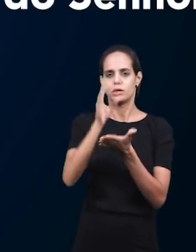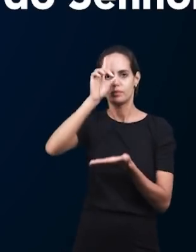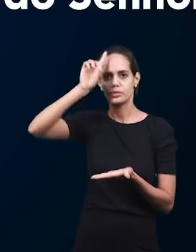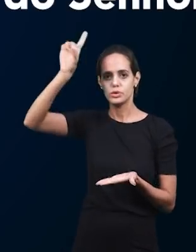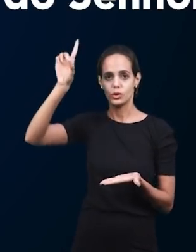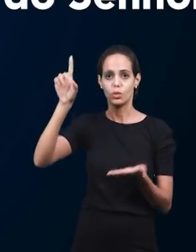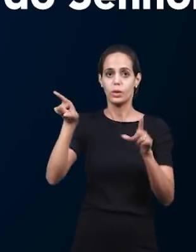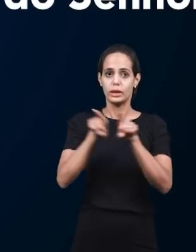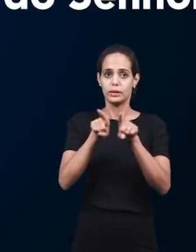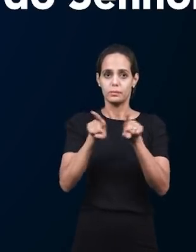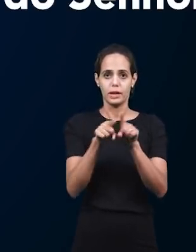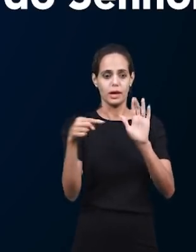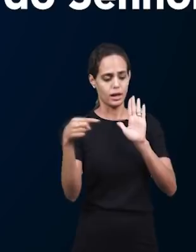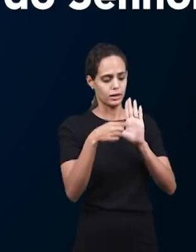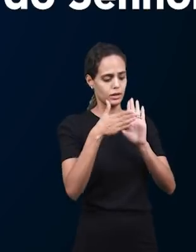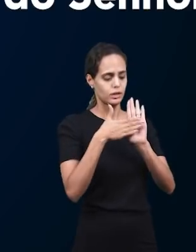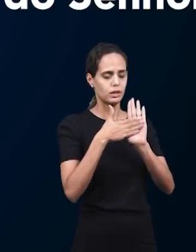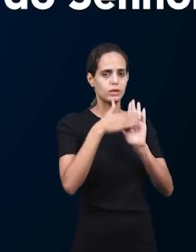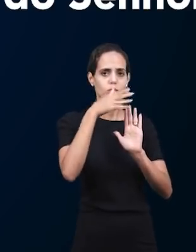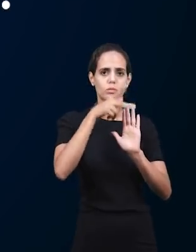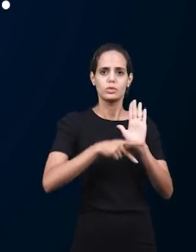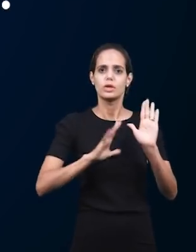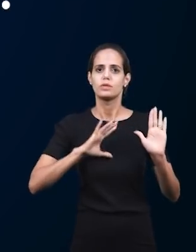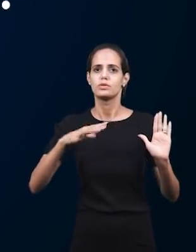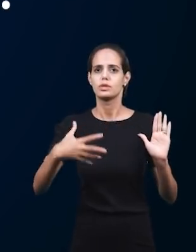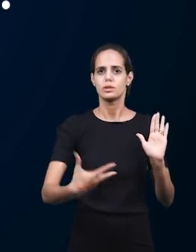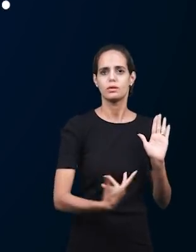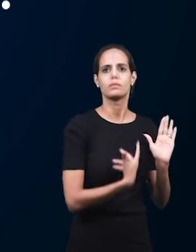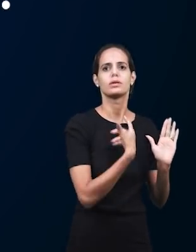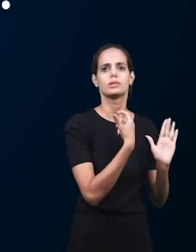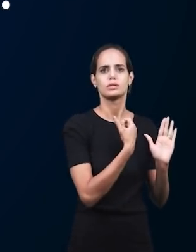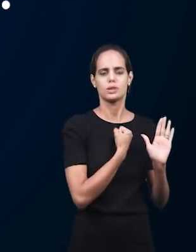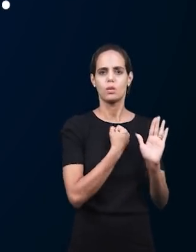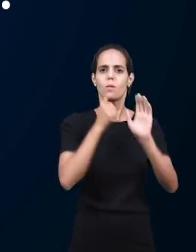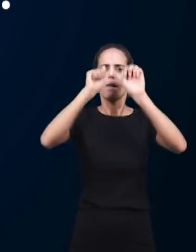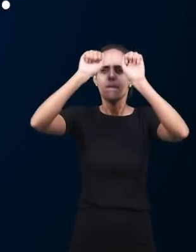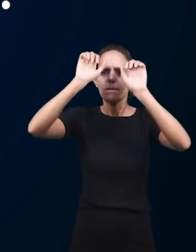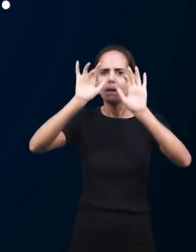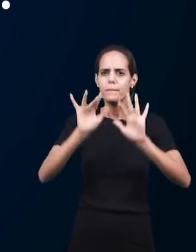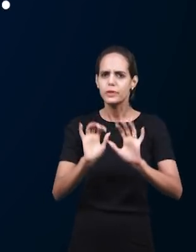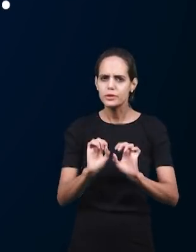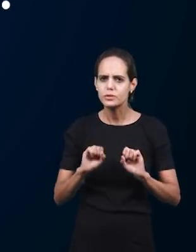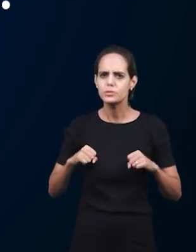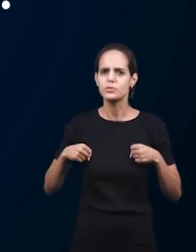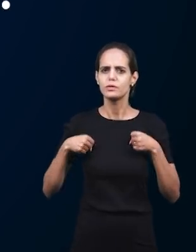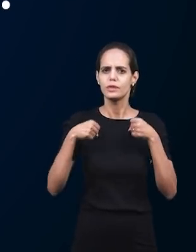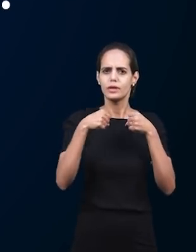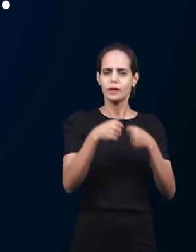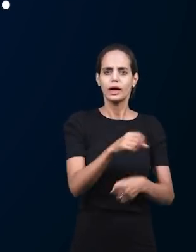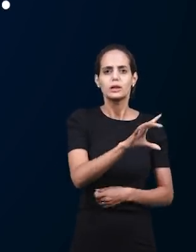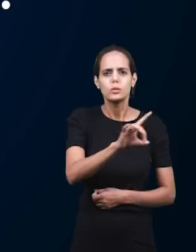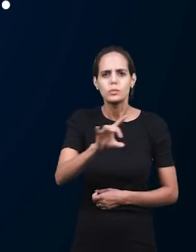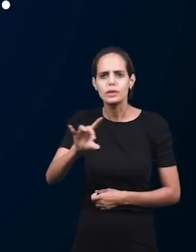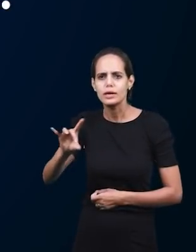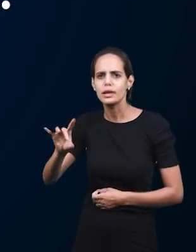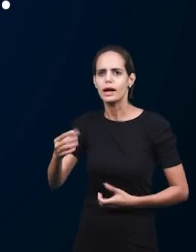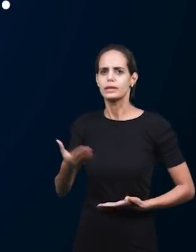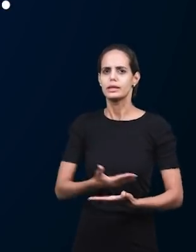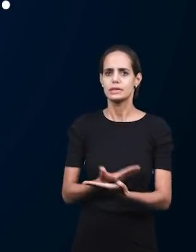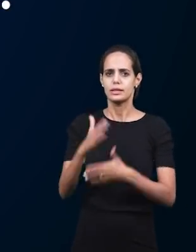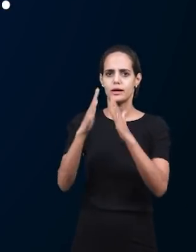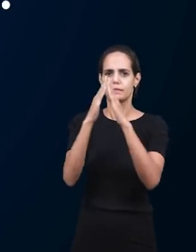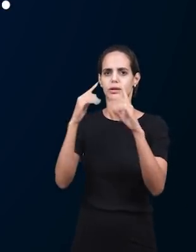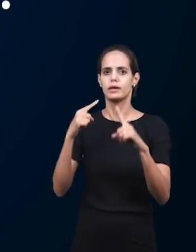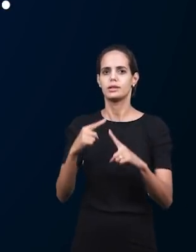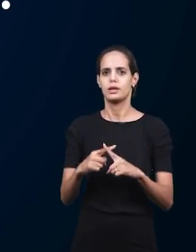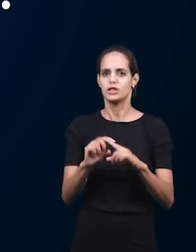more of the Word and the Lord's project. And it's been a great blessing to see how this